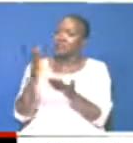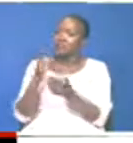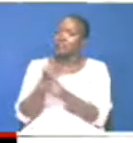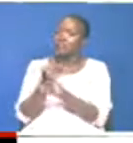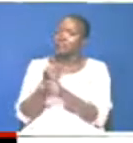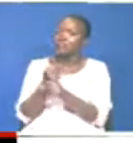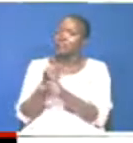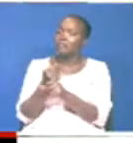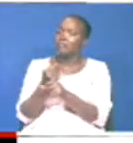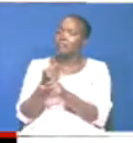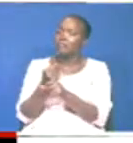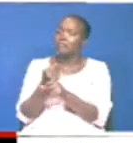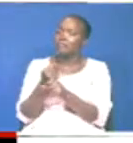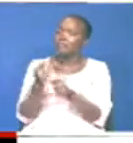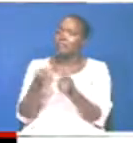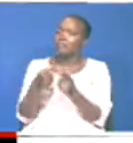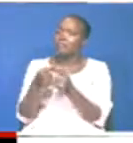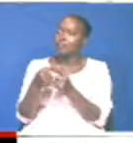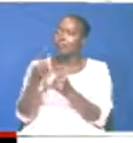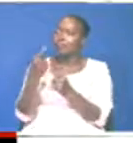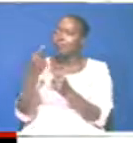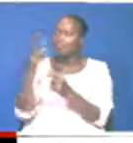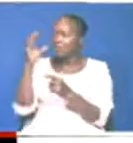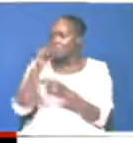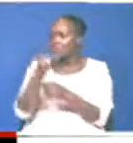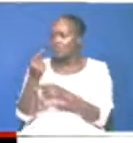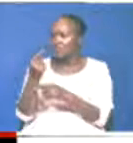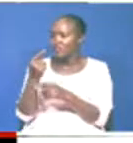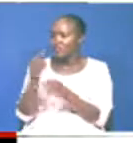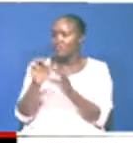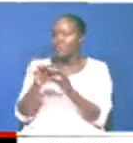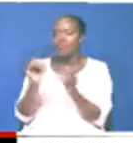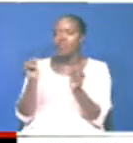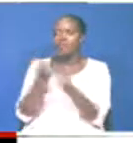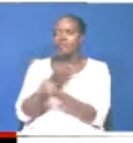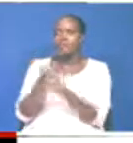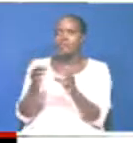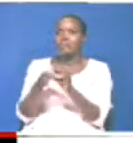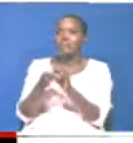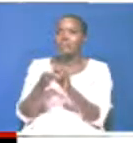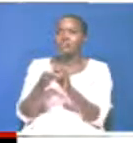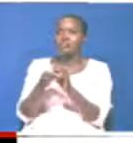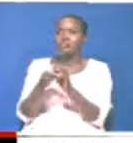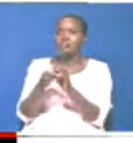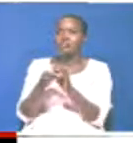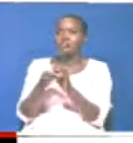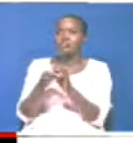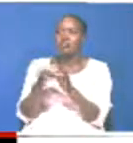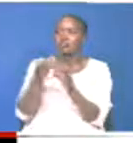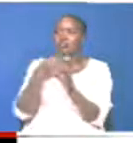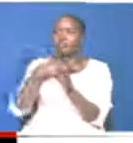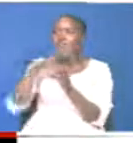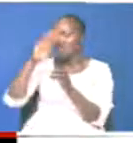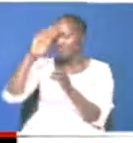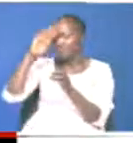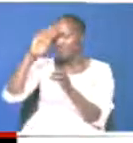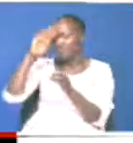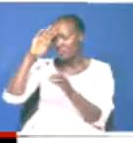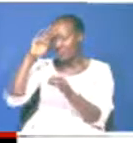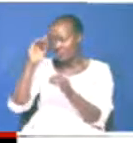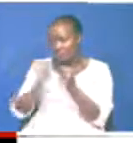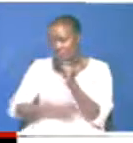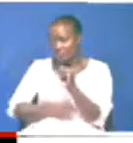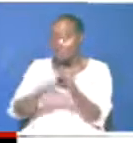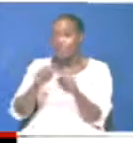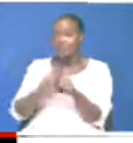then, mm-hmm. I missed 1 or 2 points. So I was not able to join Friends Come Singer. And I was actually very, very disappointed. So when I came to Nairobi